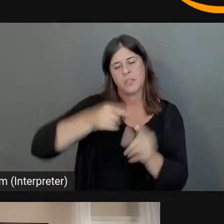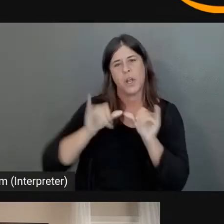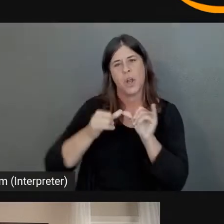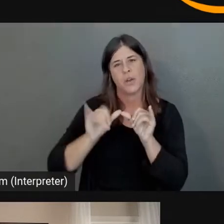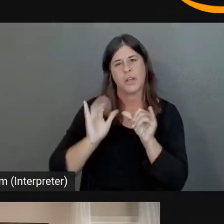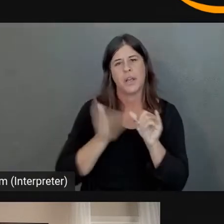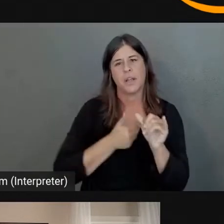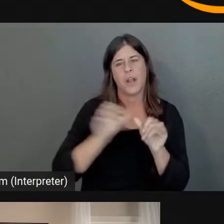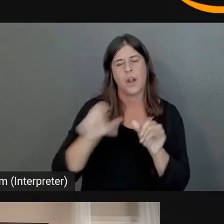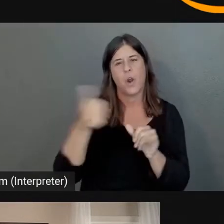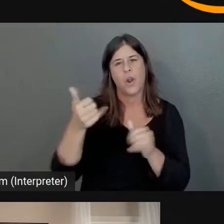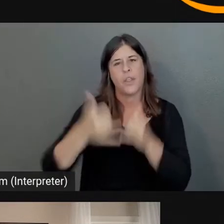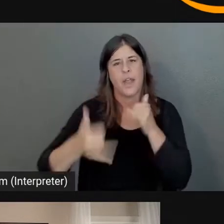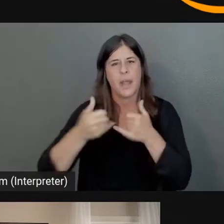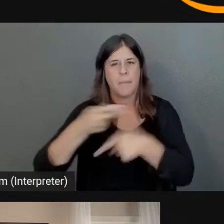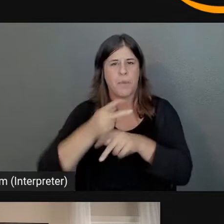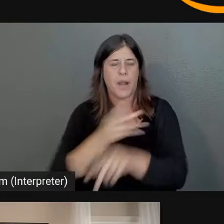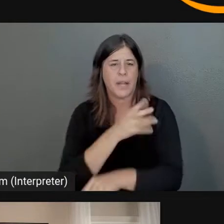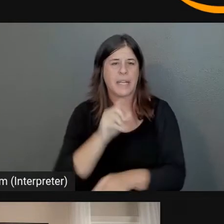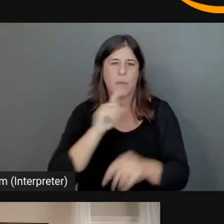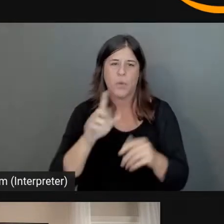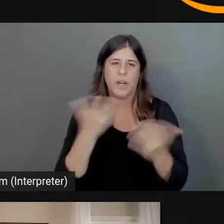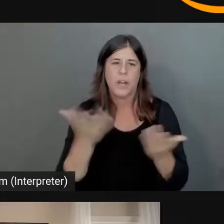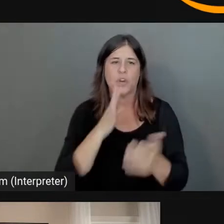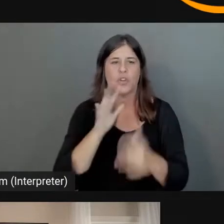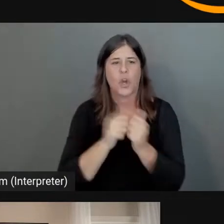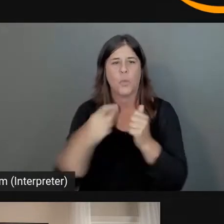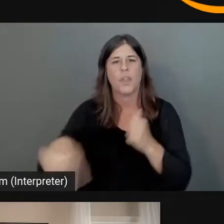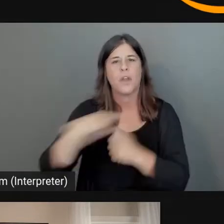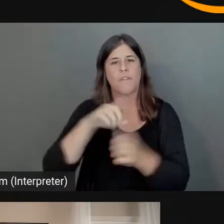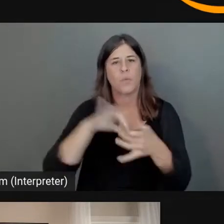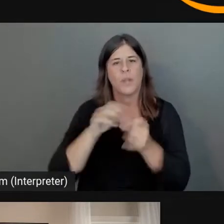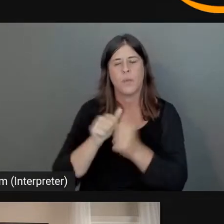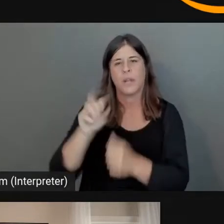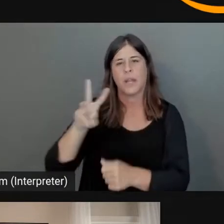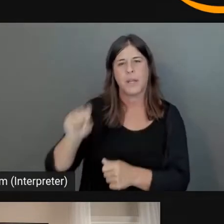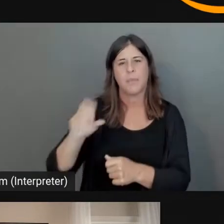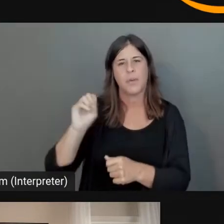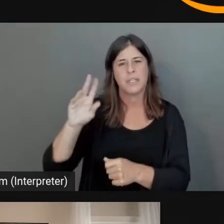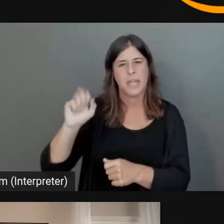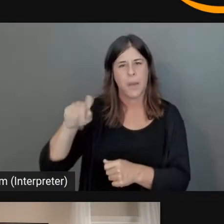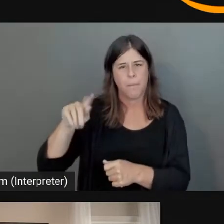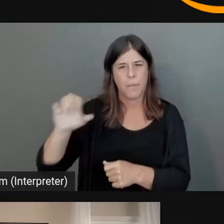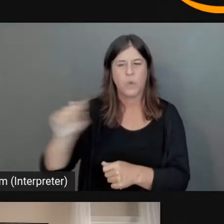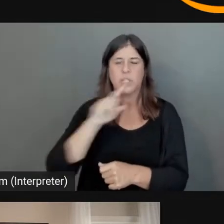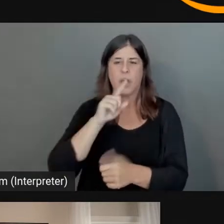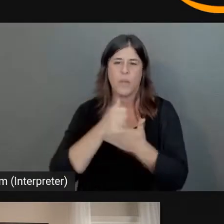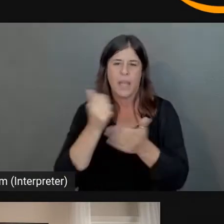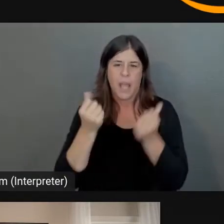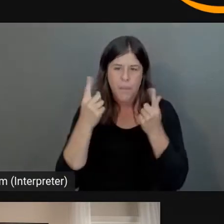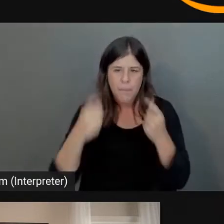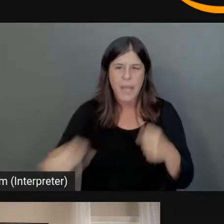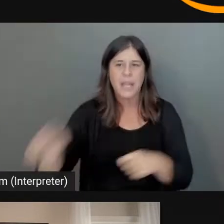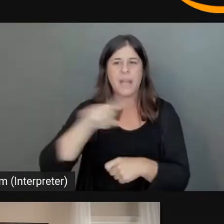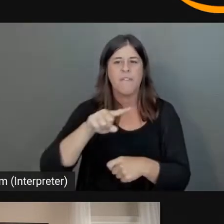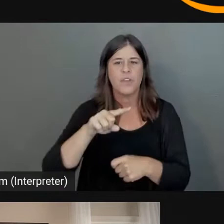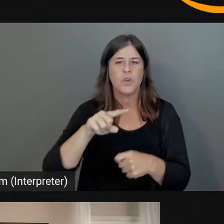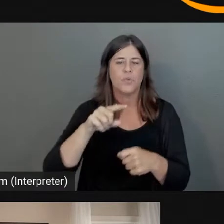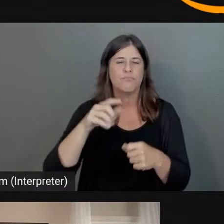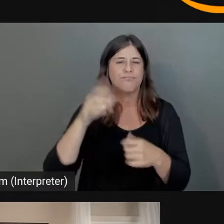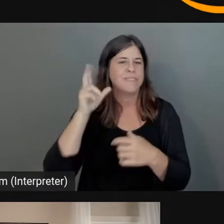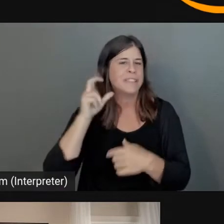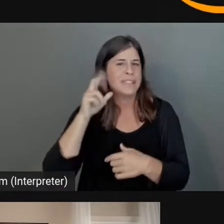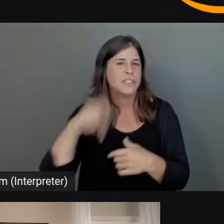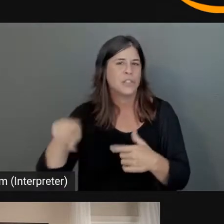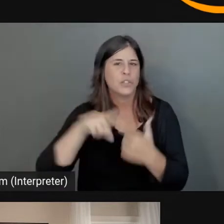NSX product. And I'm here to talk to you guys about VMware Cloud on AWS Outposts and helping any of the listeners getting any more educated